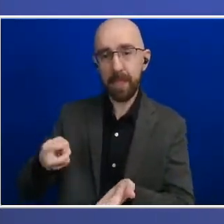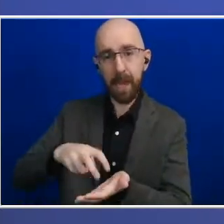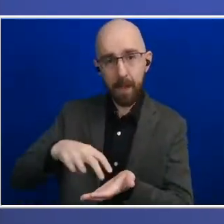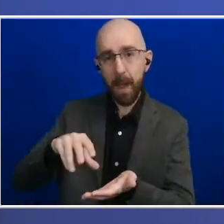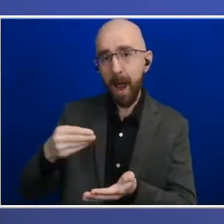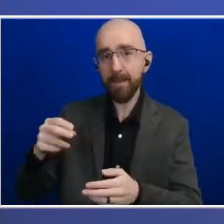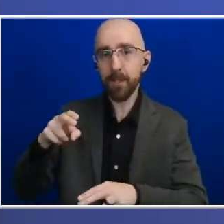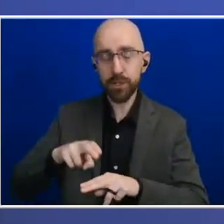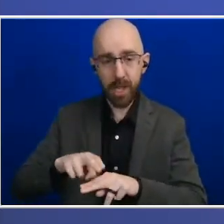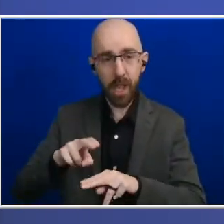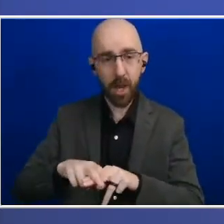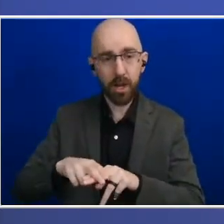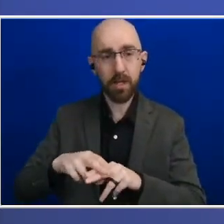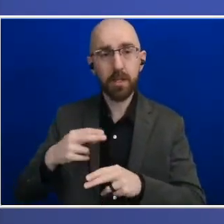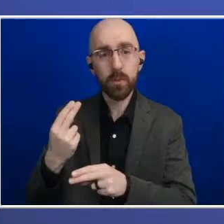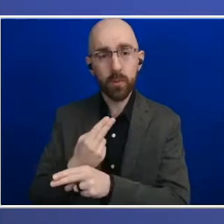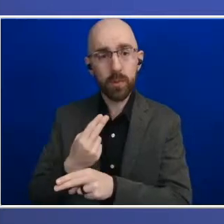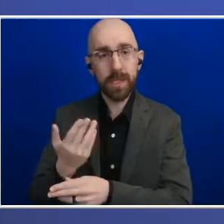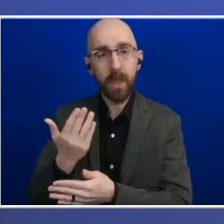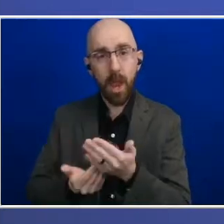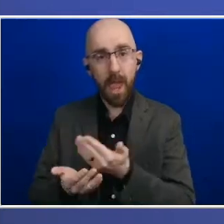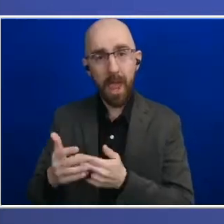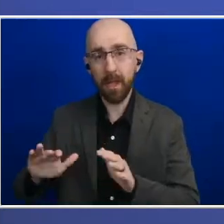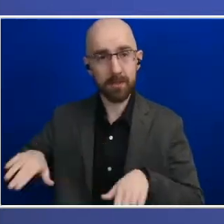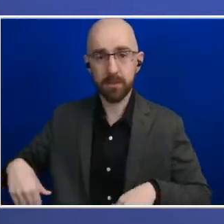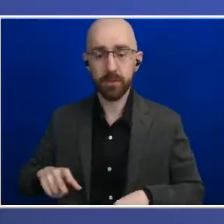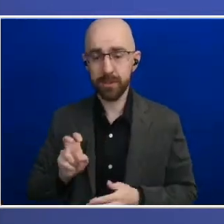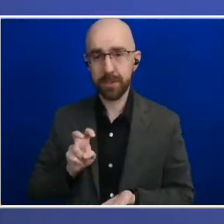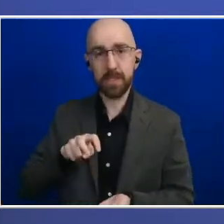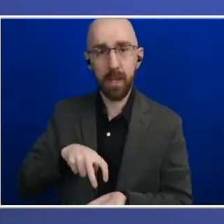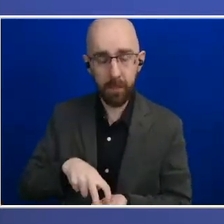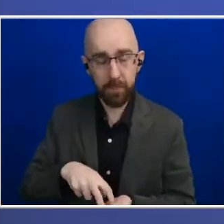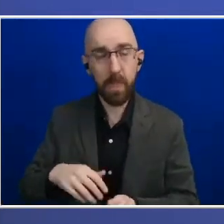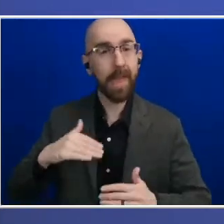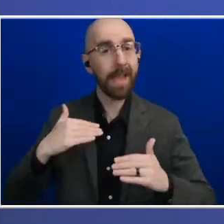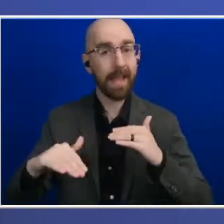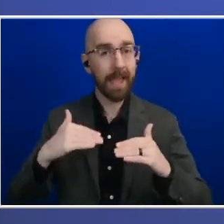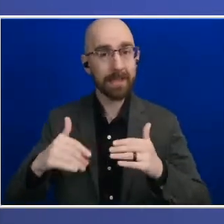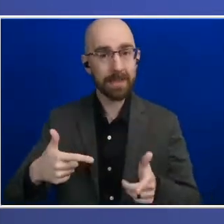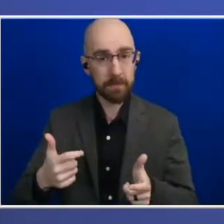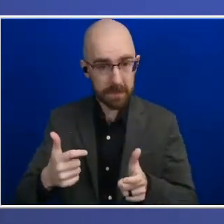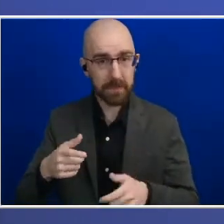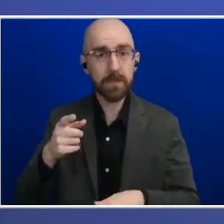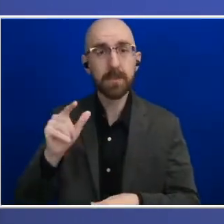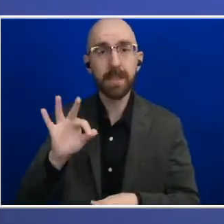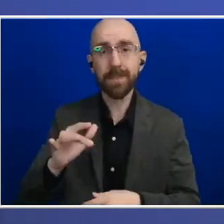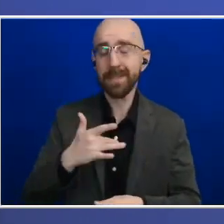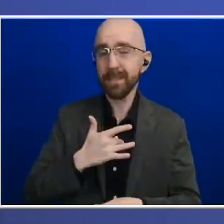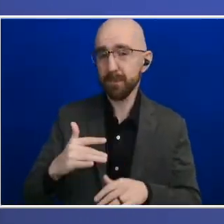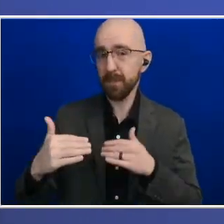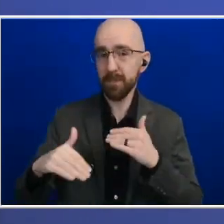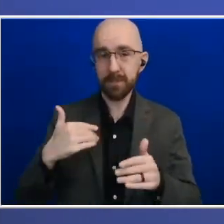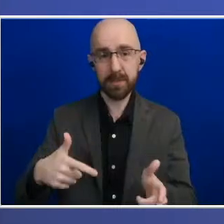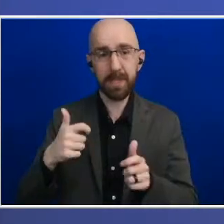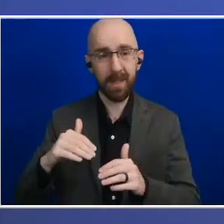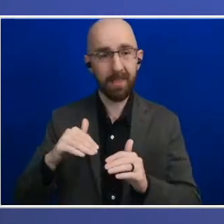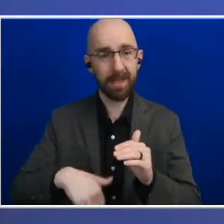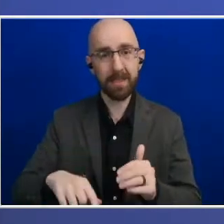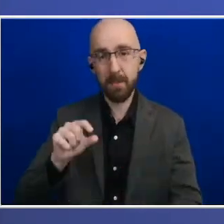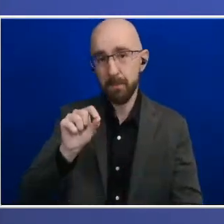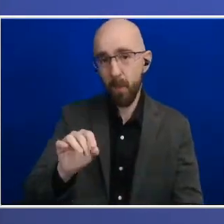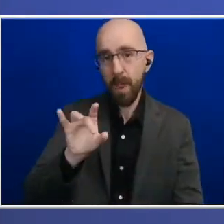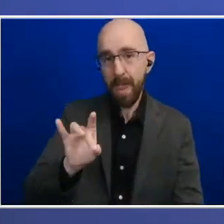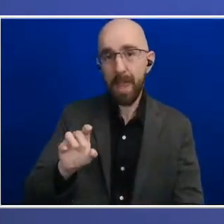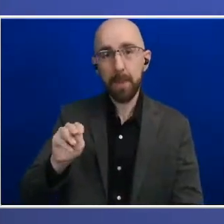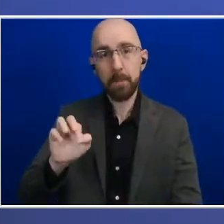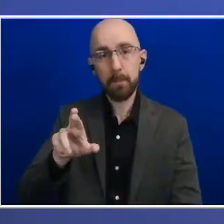using their hands. And by the way, when it comes to gait speed, it turns out that if your typical gait speed is less than 0.8 meters per second, you